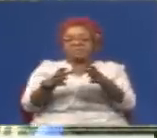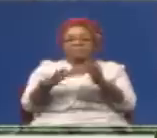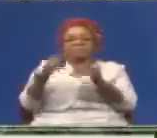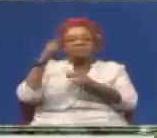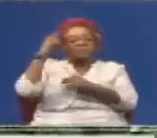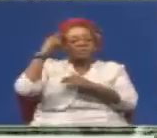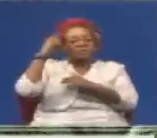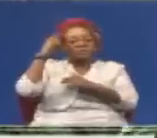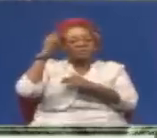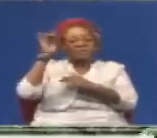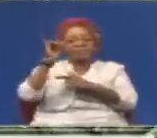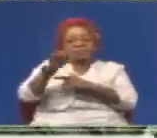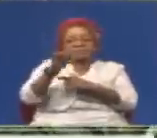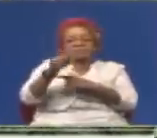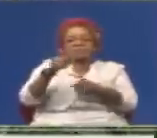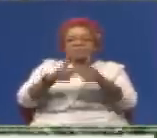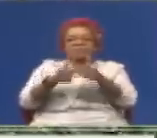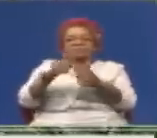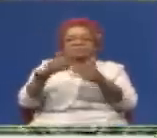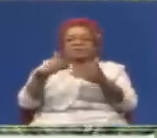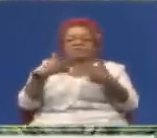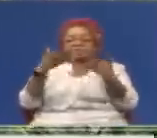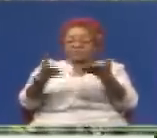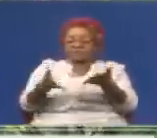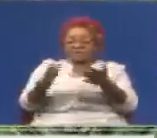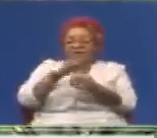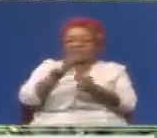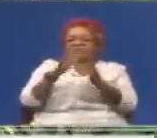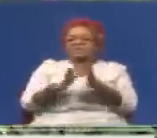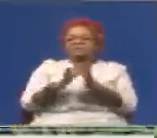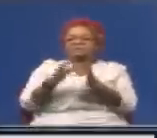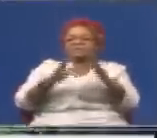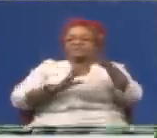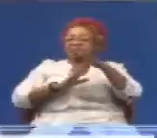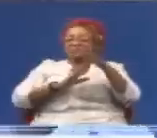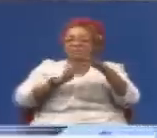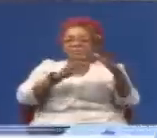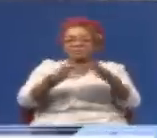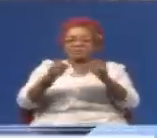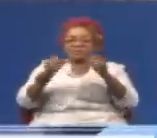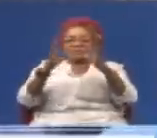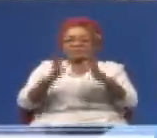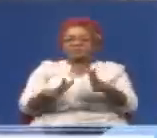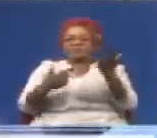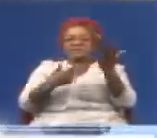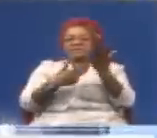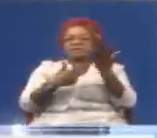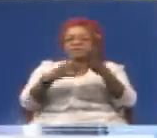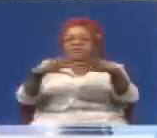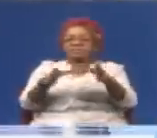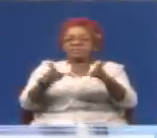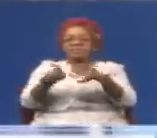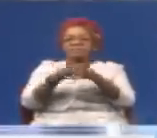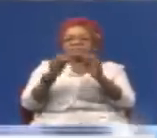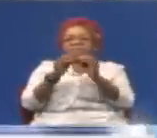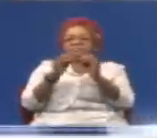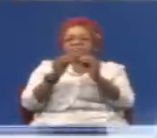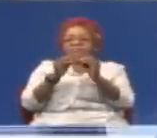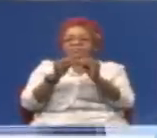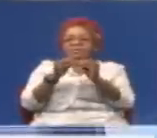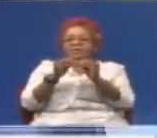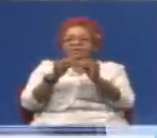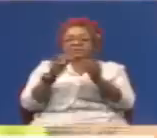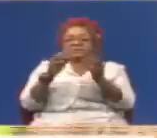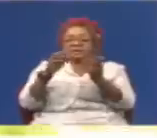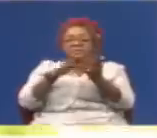further cemented by the presence of governors, senior party officials and members of the technical teams at their meeting in Stony Athi